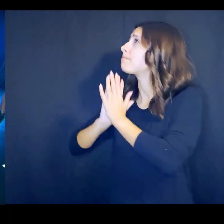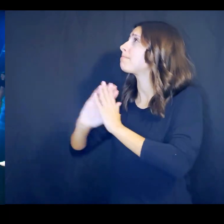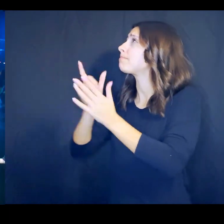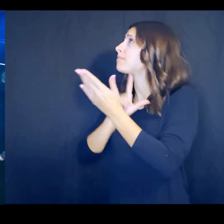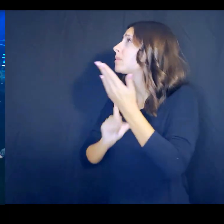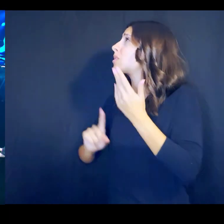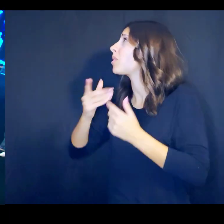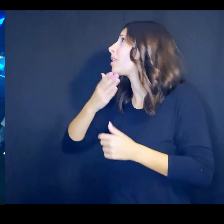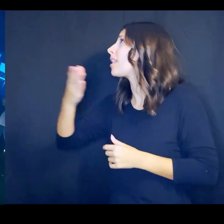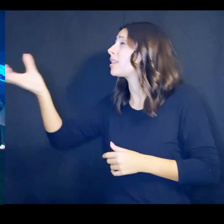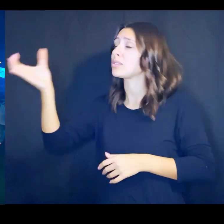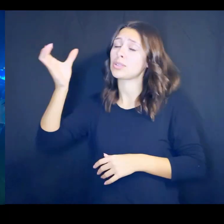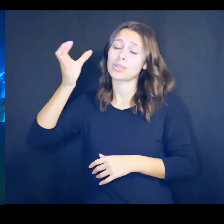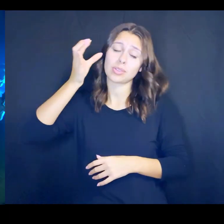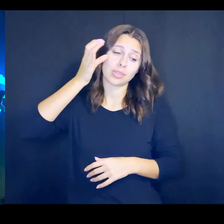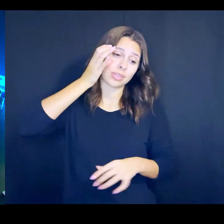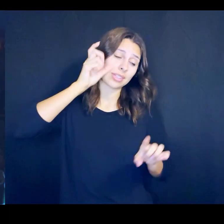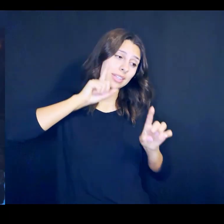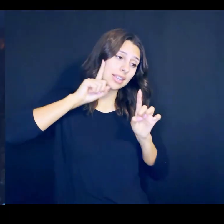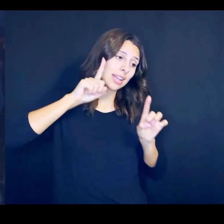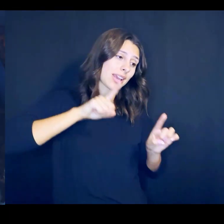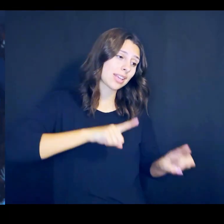So I sought the Lord.